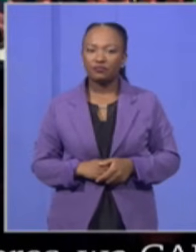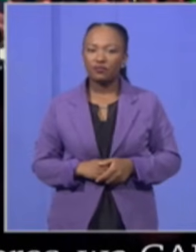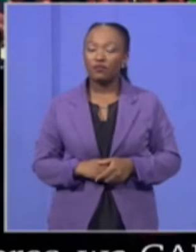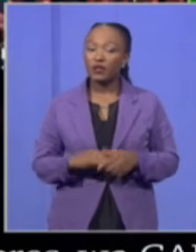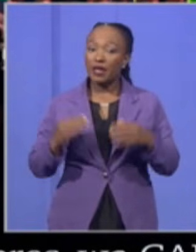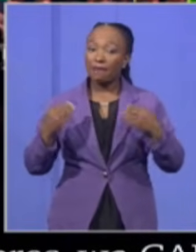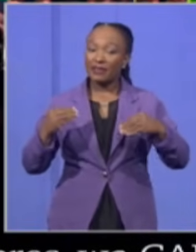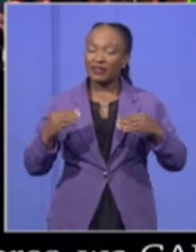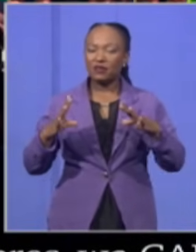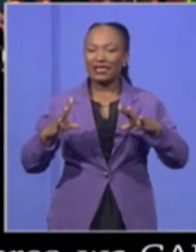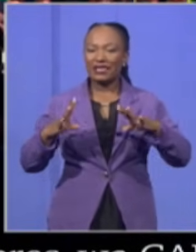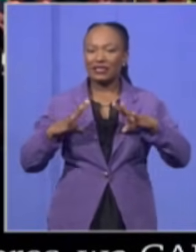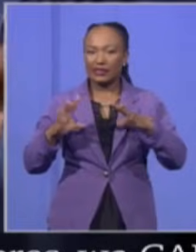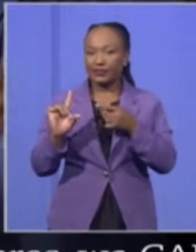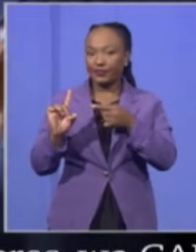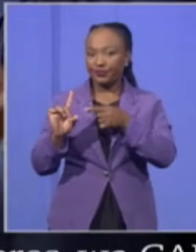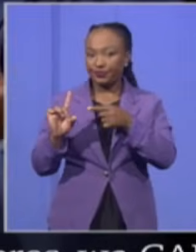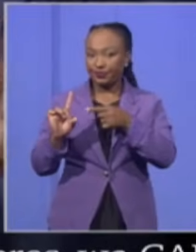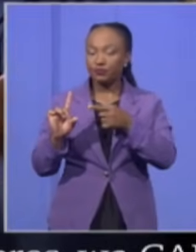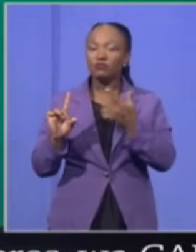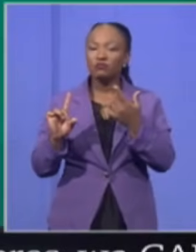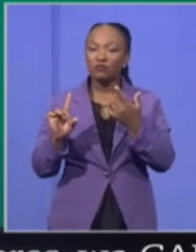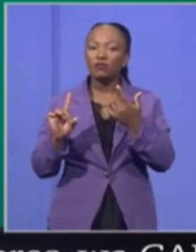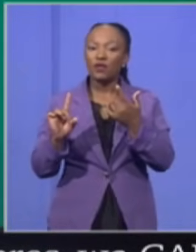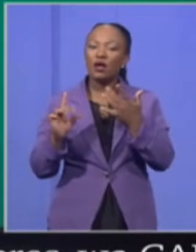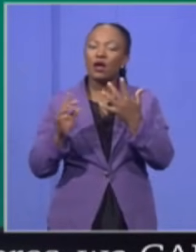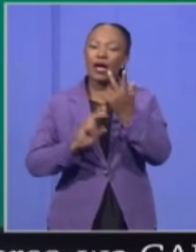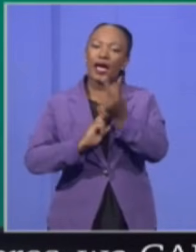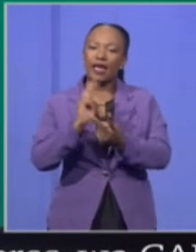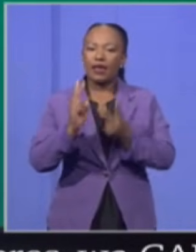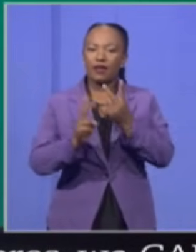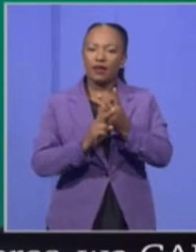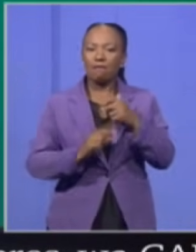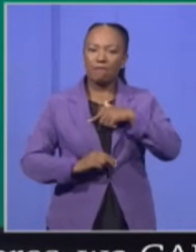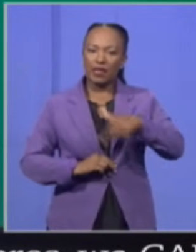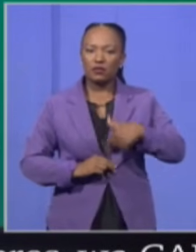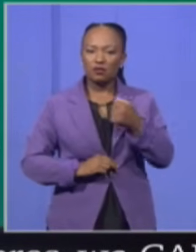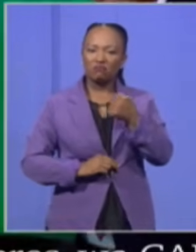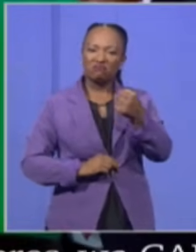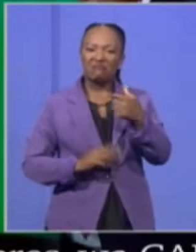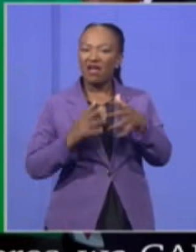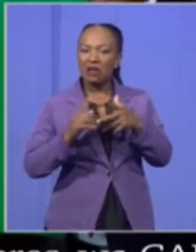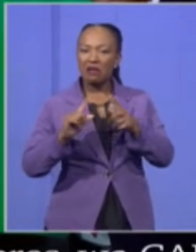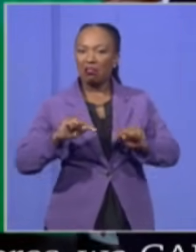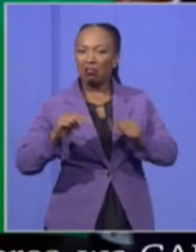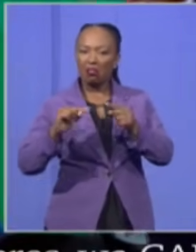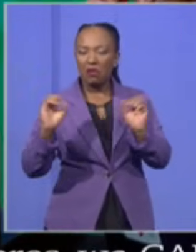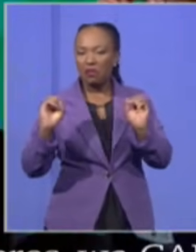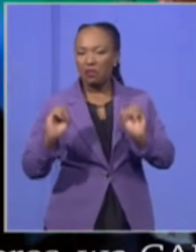Rakgwebo wa go huma le dinala Patrice Motsepe o kgethilwe le boelela ntle le phenkgišano bjalo ka mopresidente wa CAF.